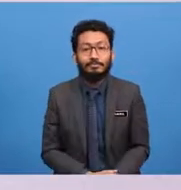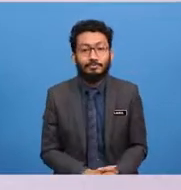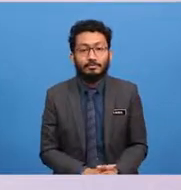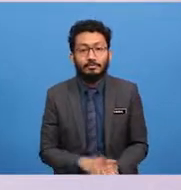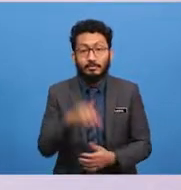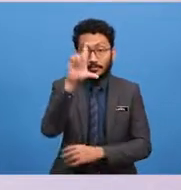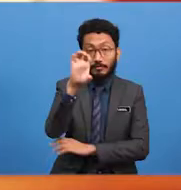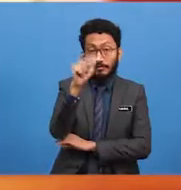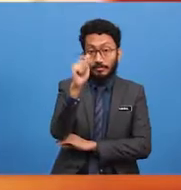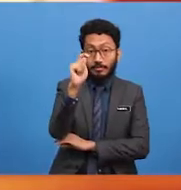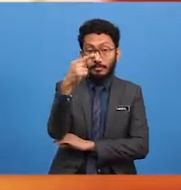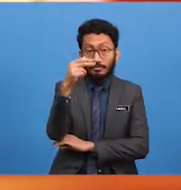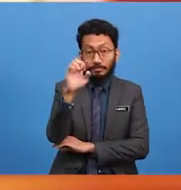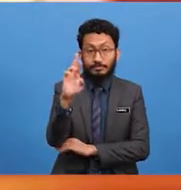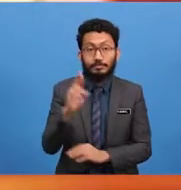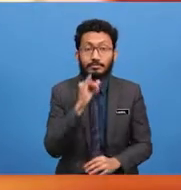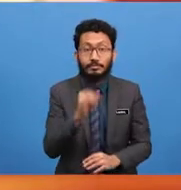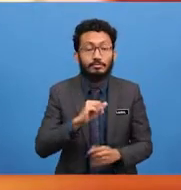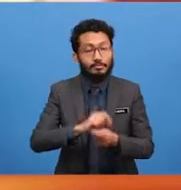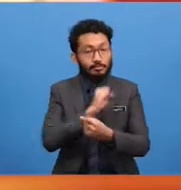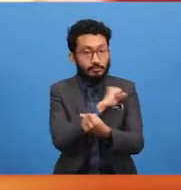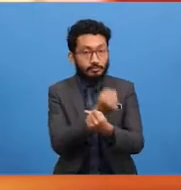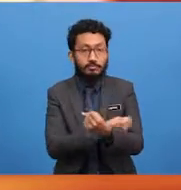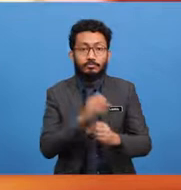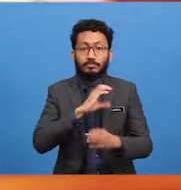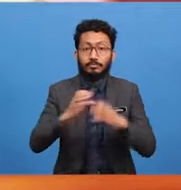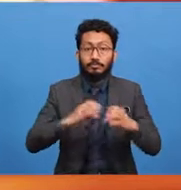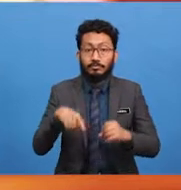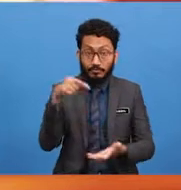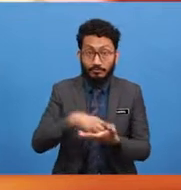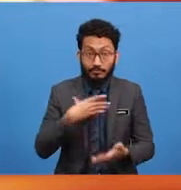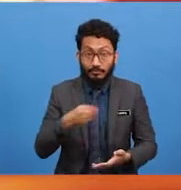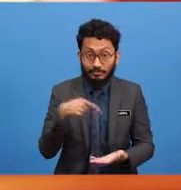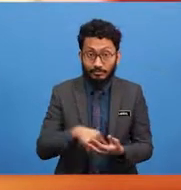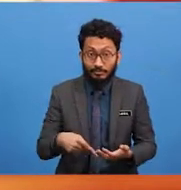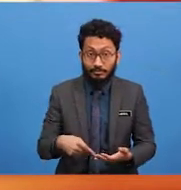strong. Do you like this sweater?